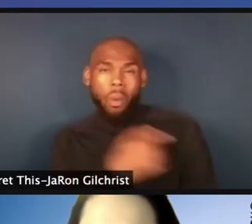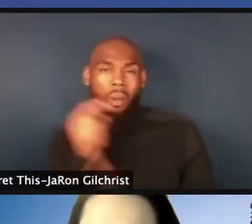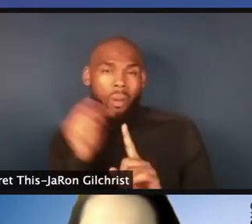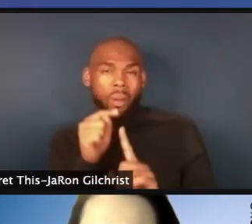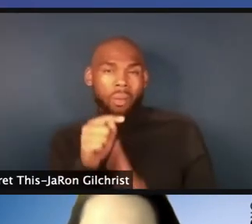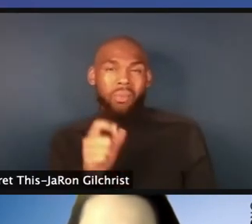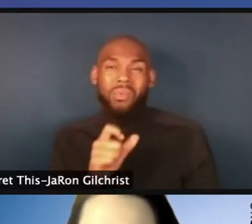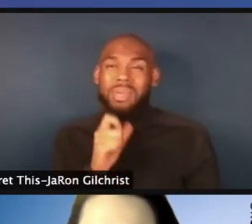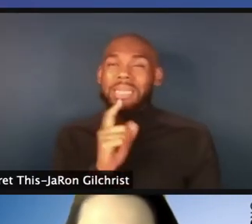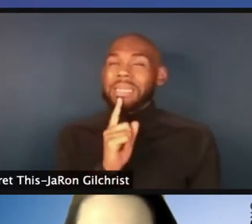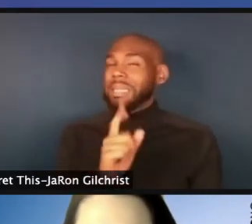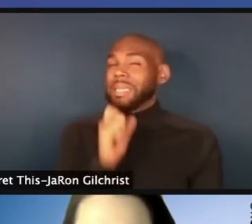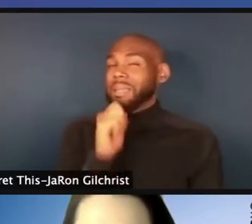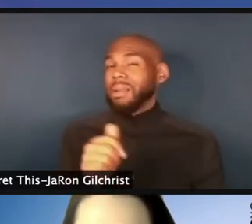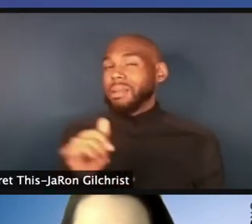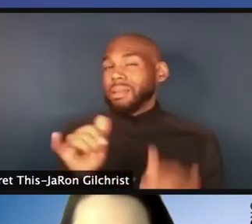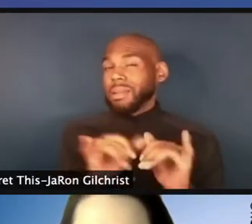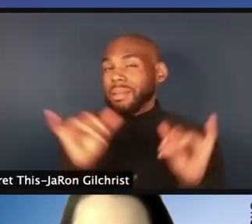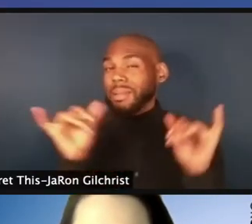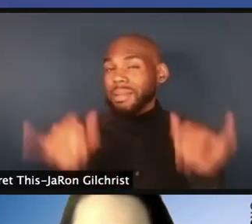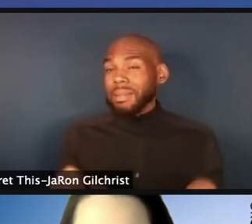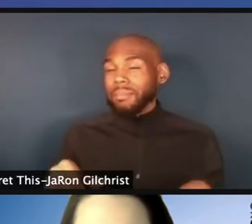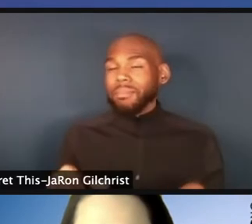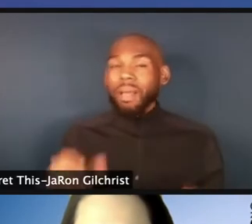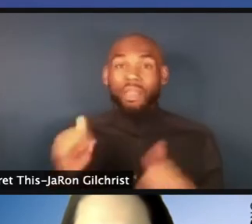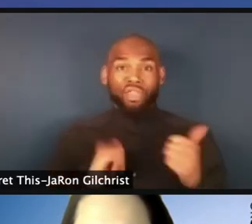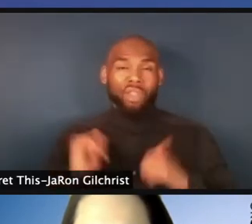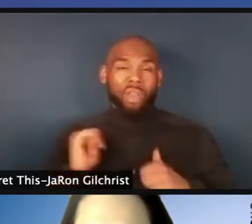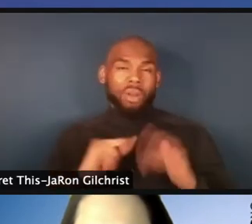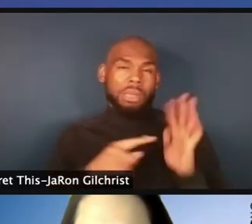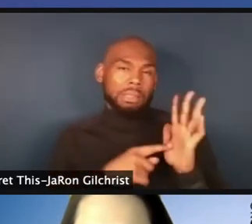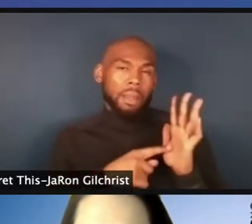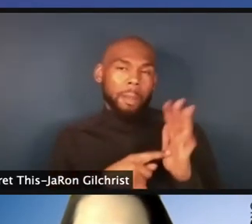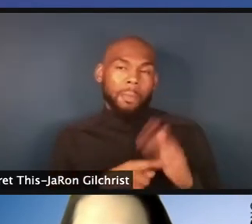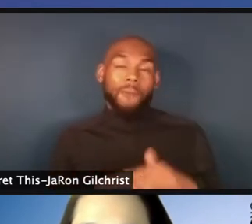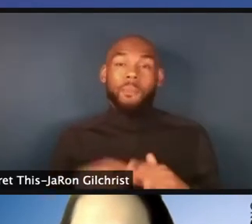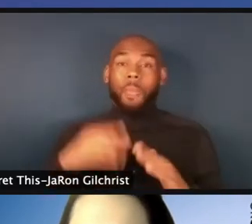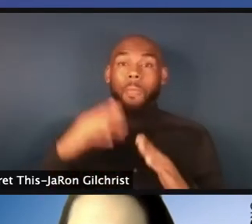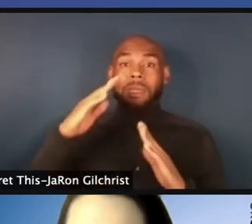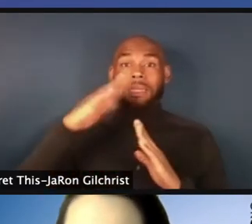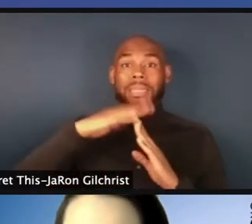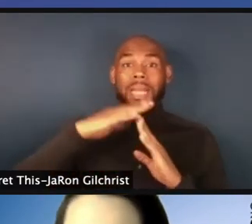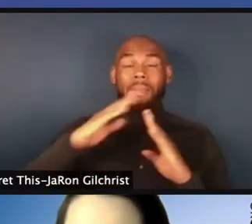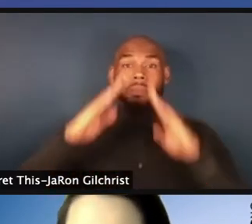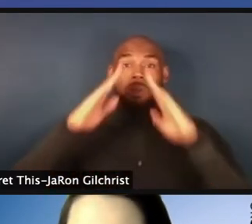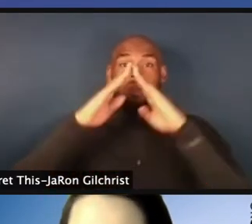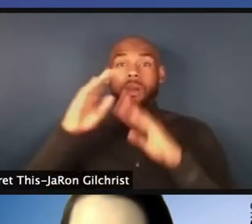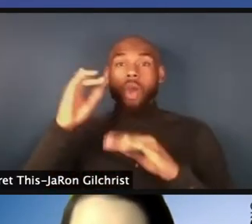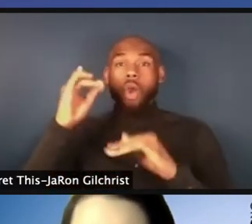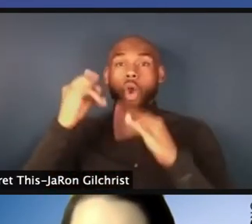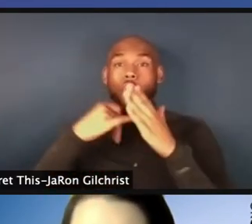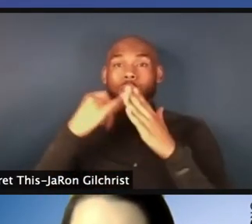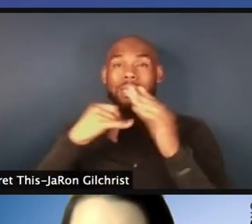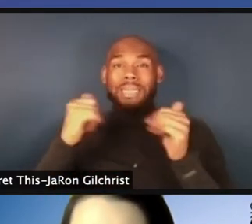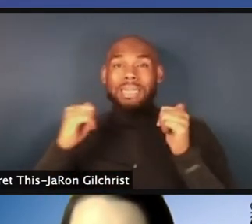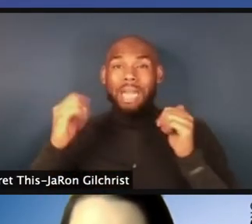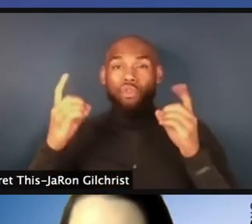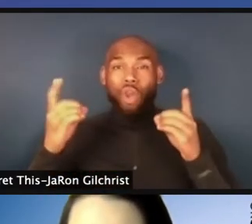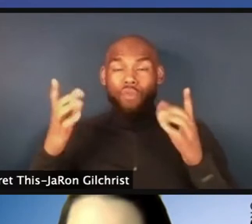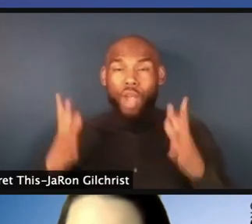not a system where, in the theater as an example, we go to the top of the pyramid and we go to the artistic director and the executive director and the board of